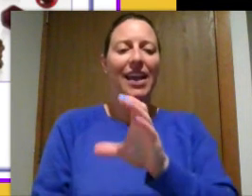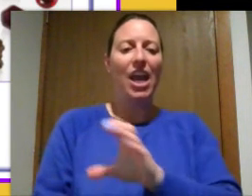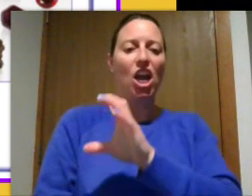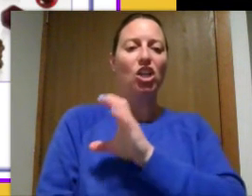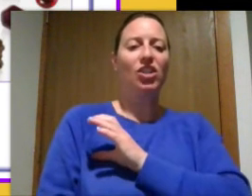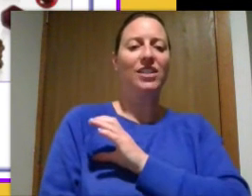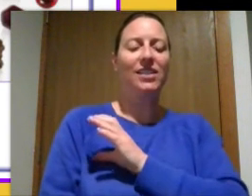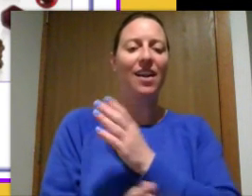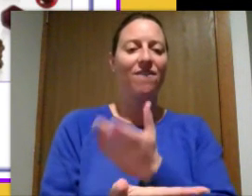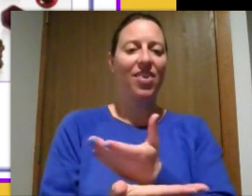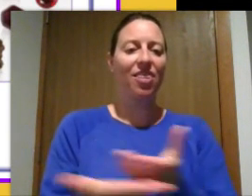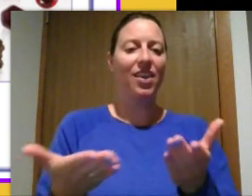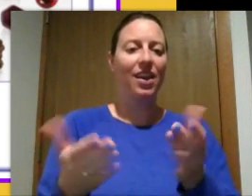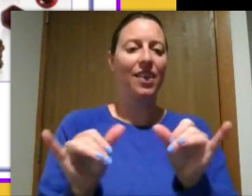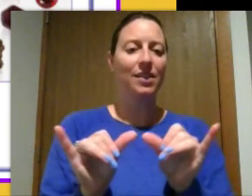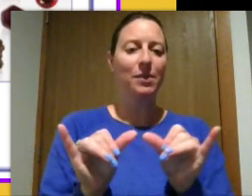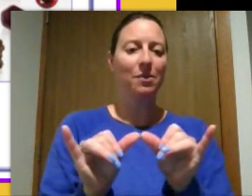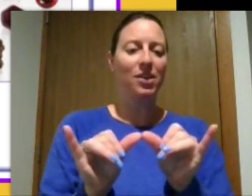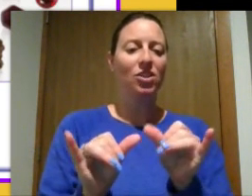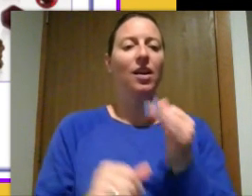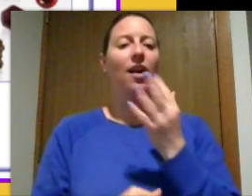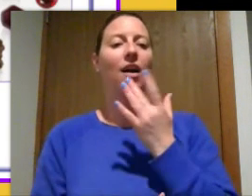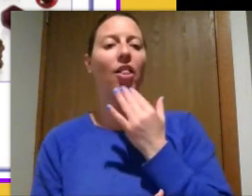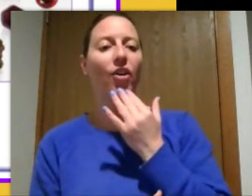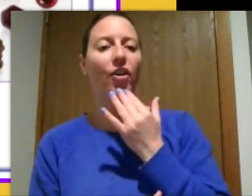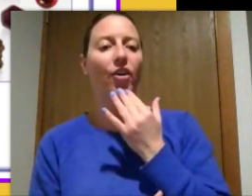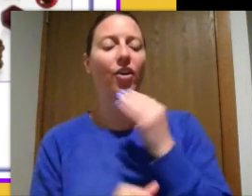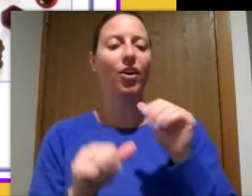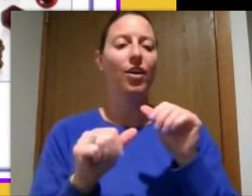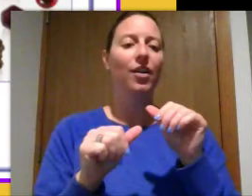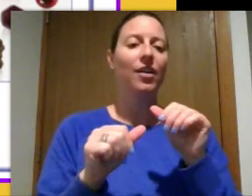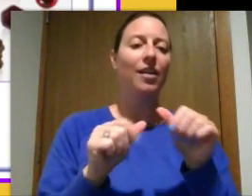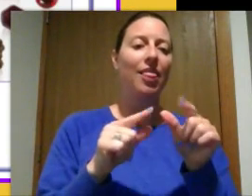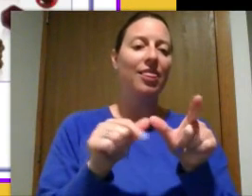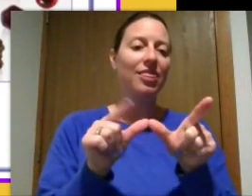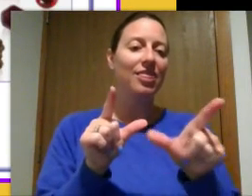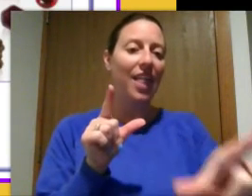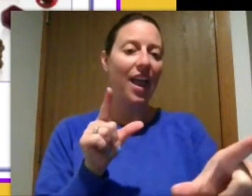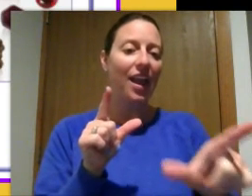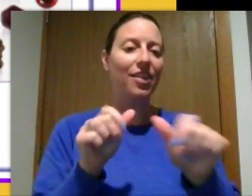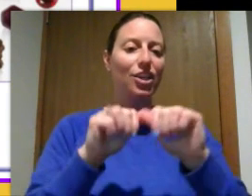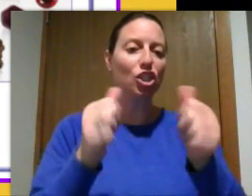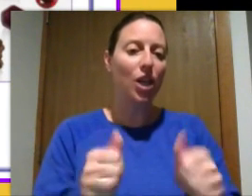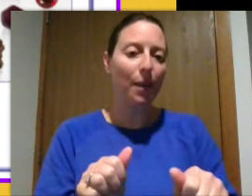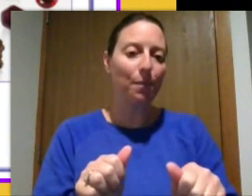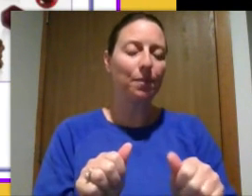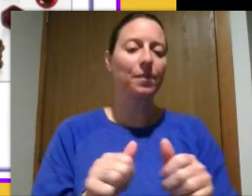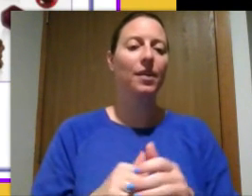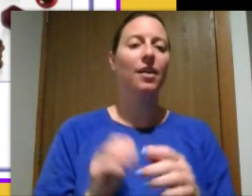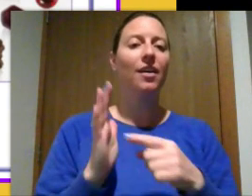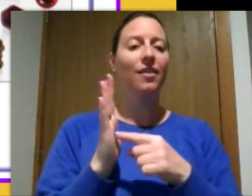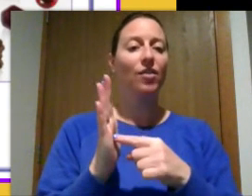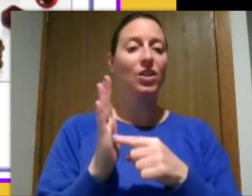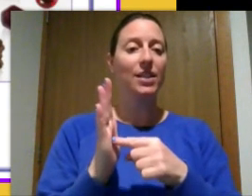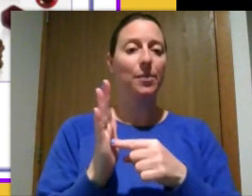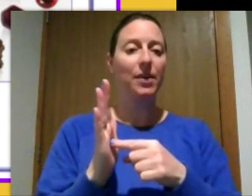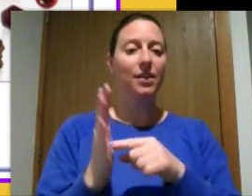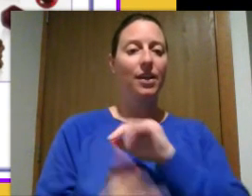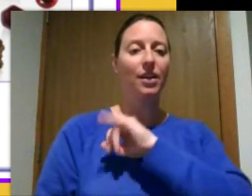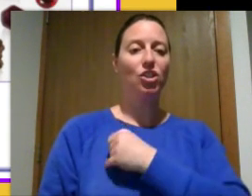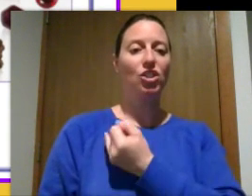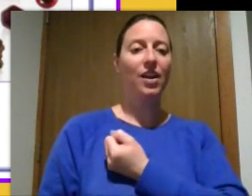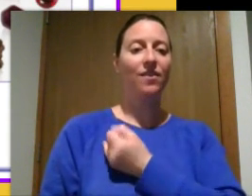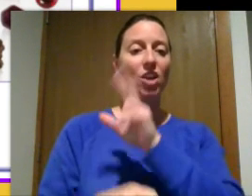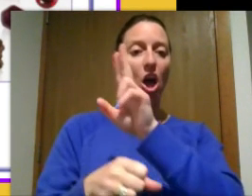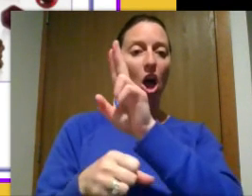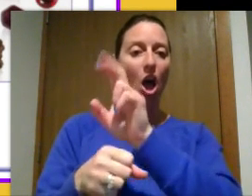an item being measured, such as its color or length. For example, Jeffrey's hobby